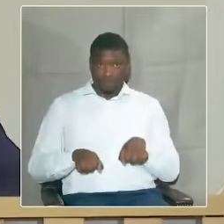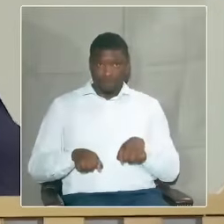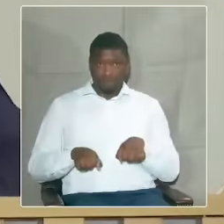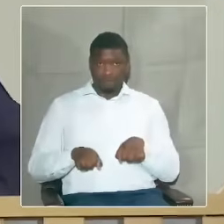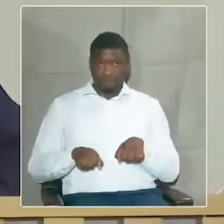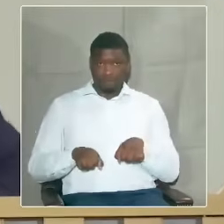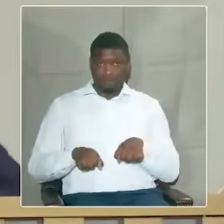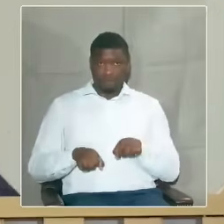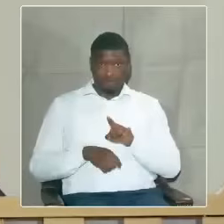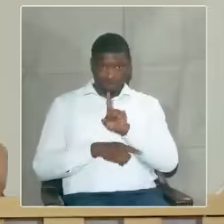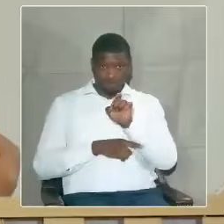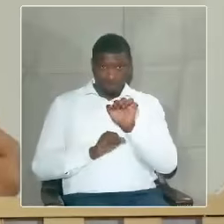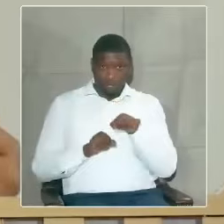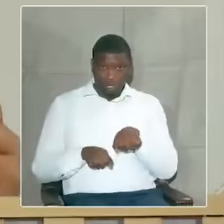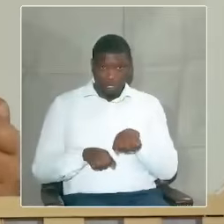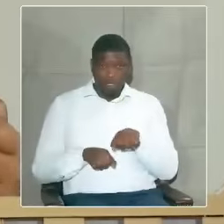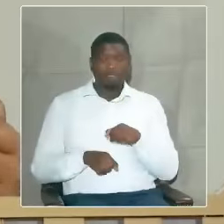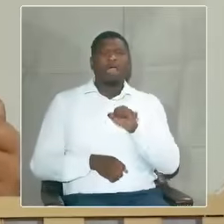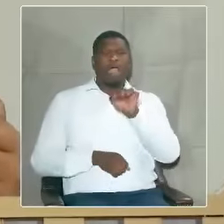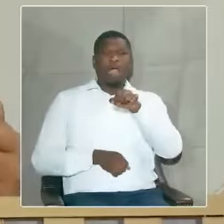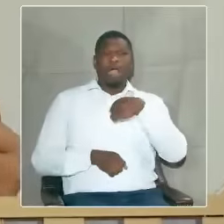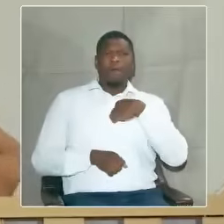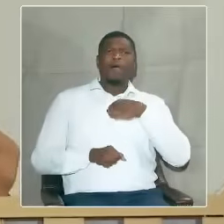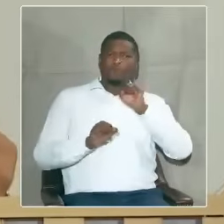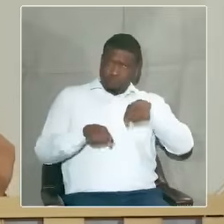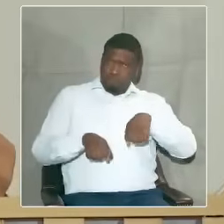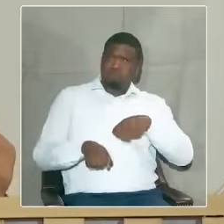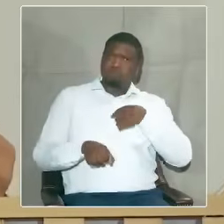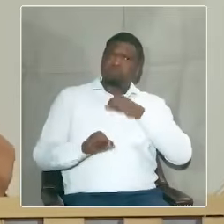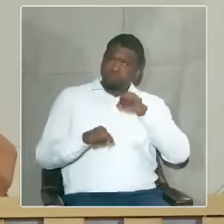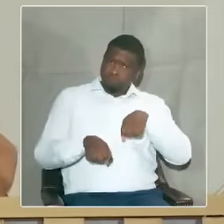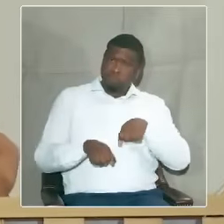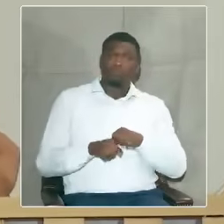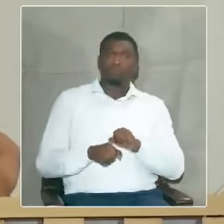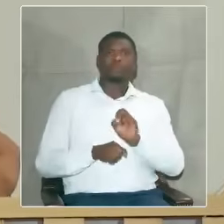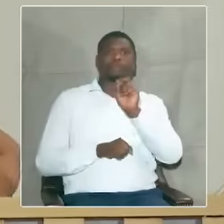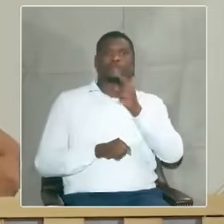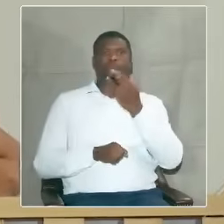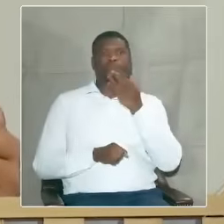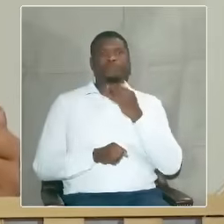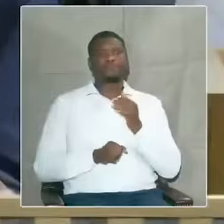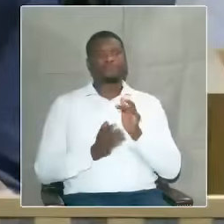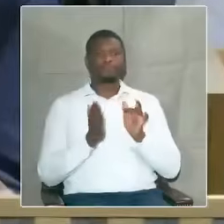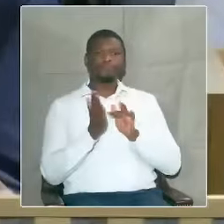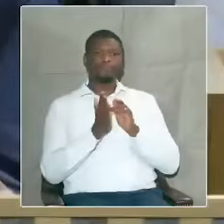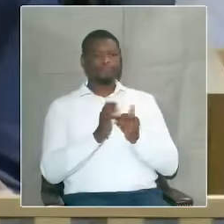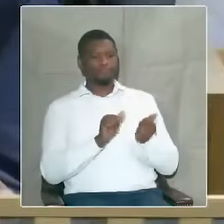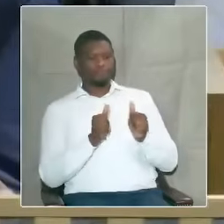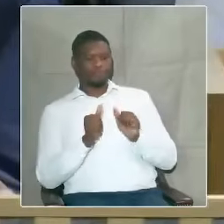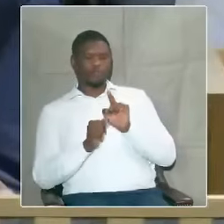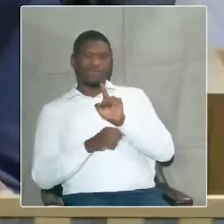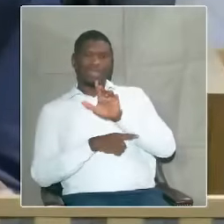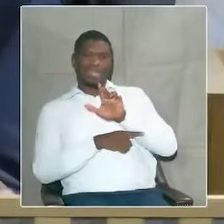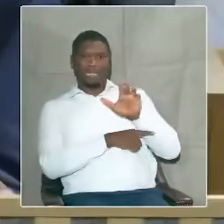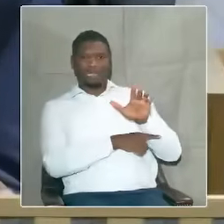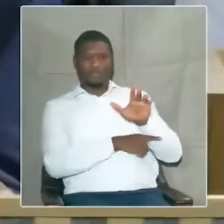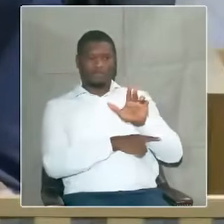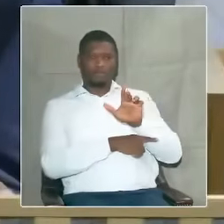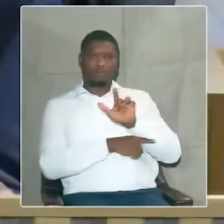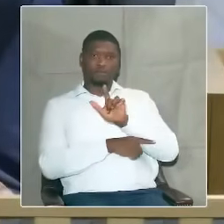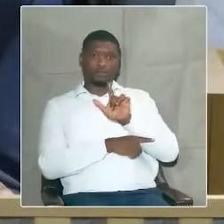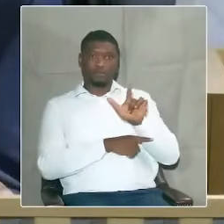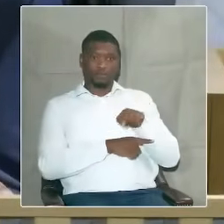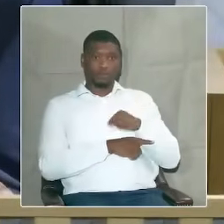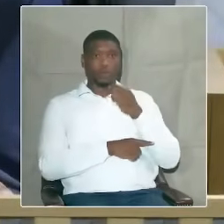161. I do agree, Commissioner. All right, let me take you to 188. There